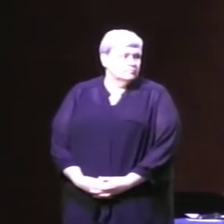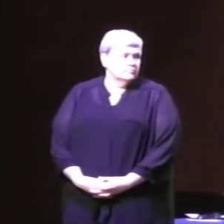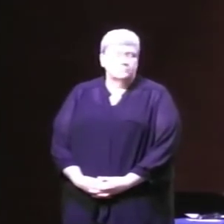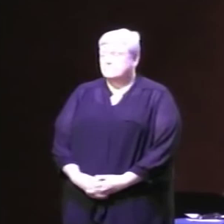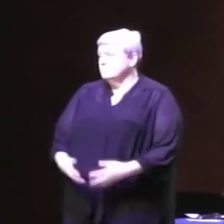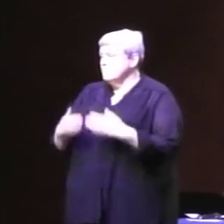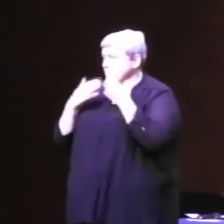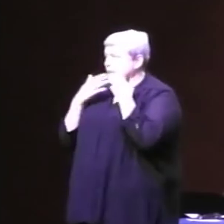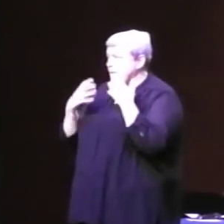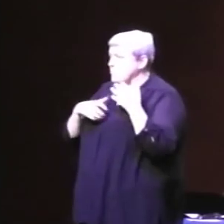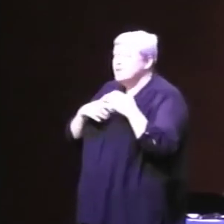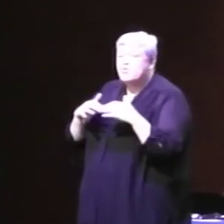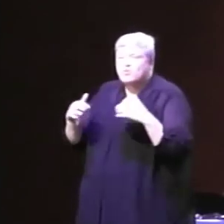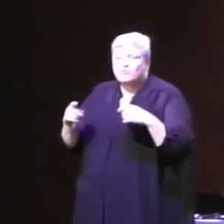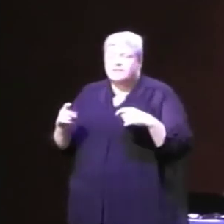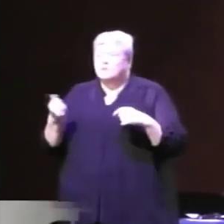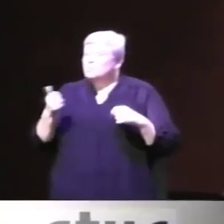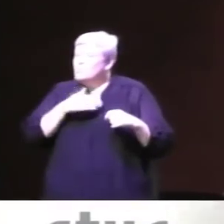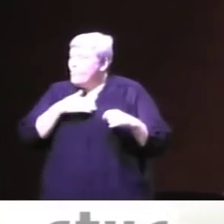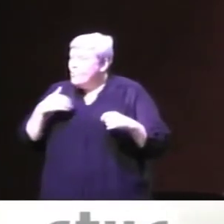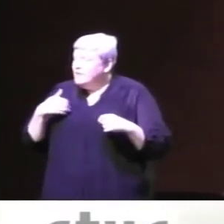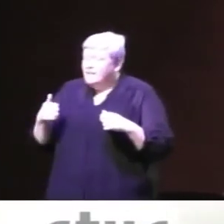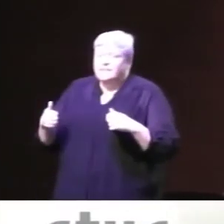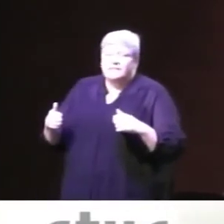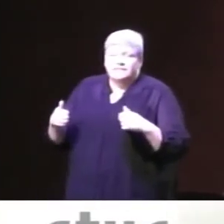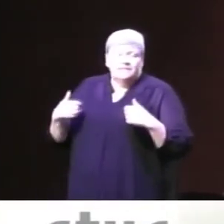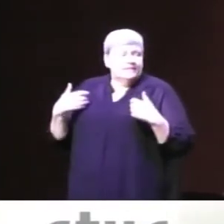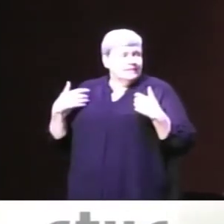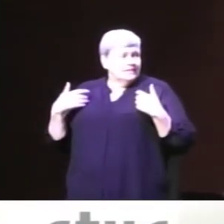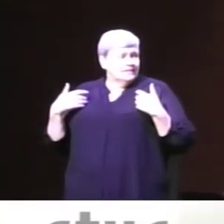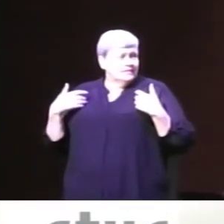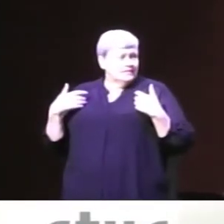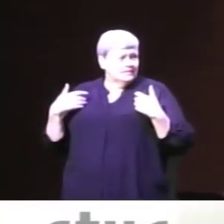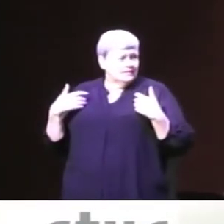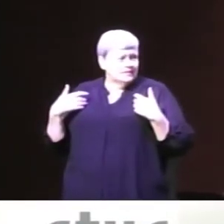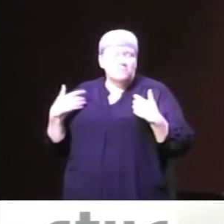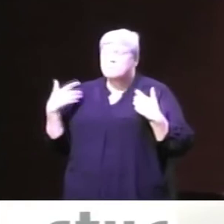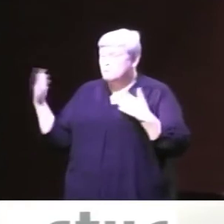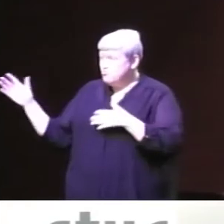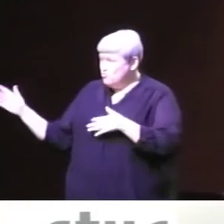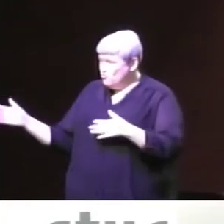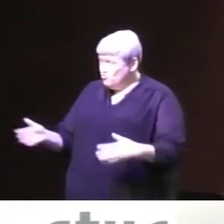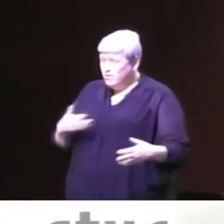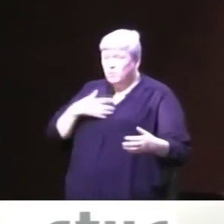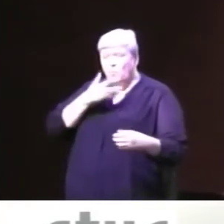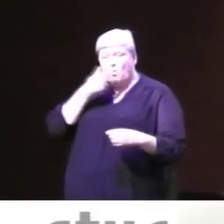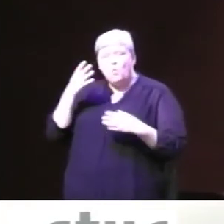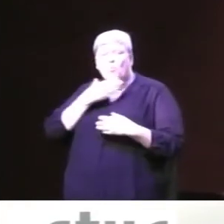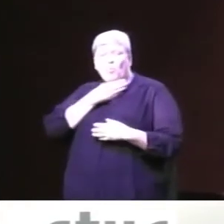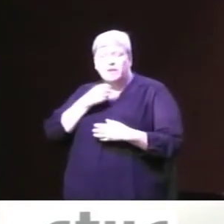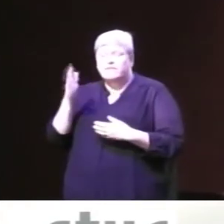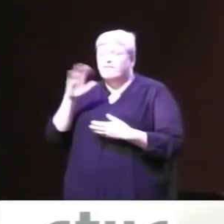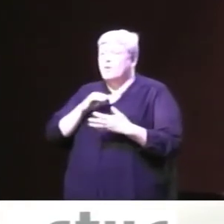Thank you, President. Congress, good morning. I bring with me several greetings and warmest wishes from the STUC Women's Committee.